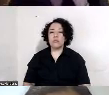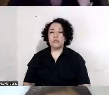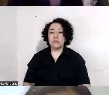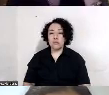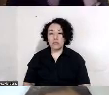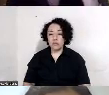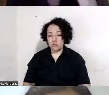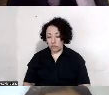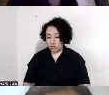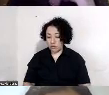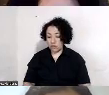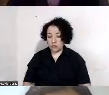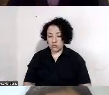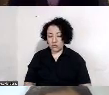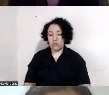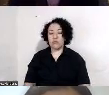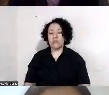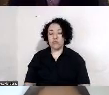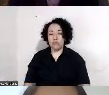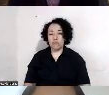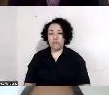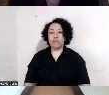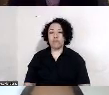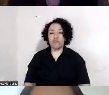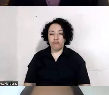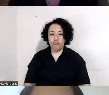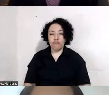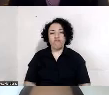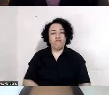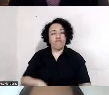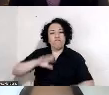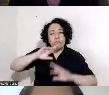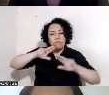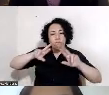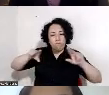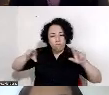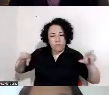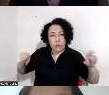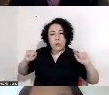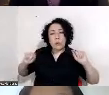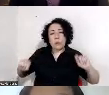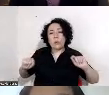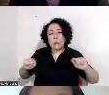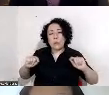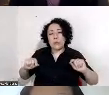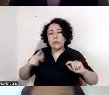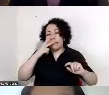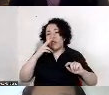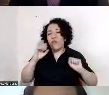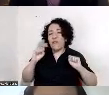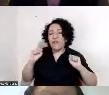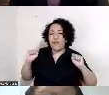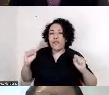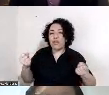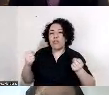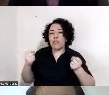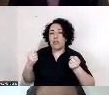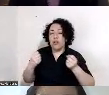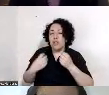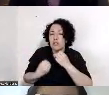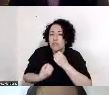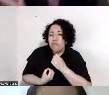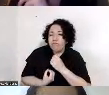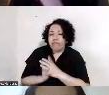about that. That's very important. E muitos deles falaram que surgiram forças e pontos fortes quando